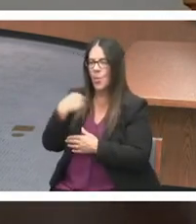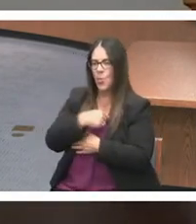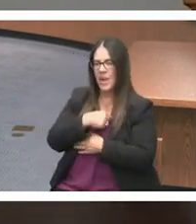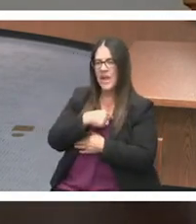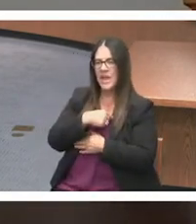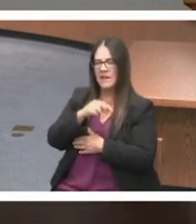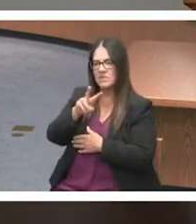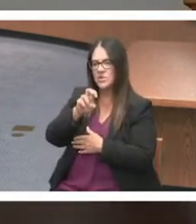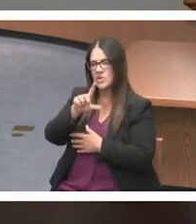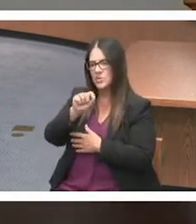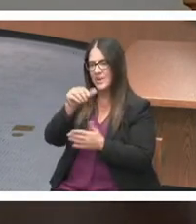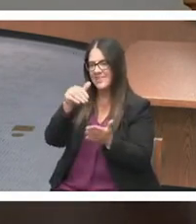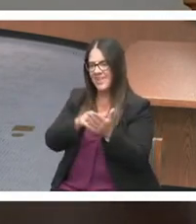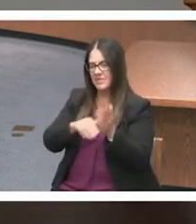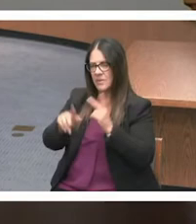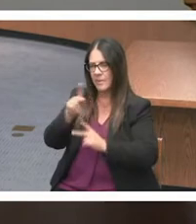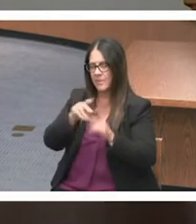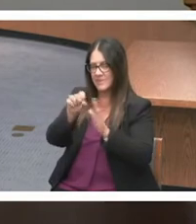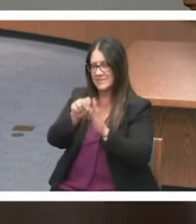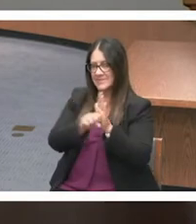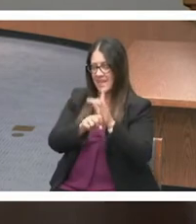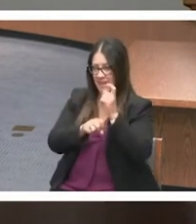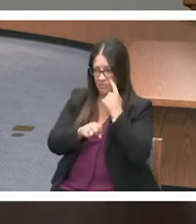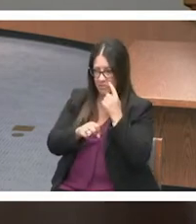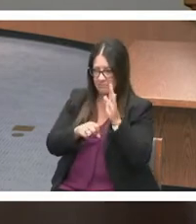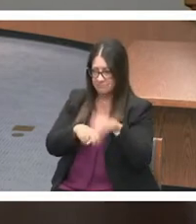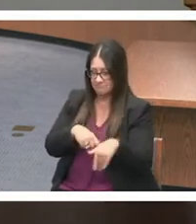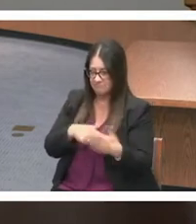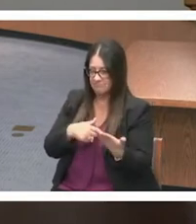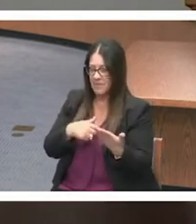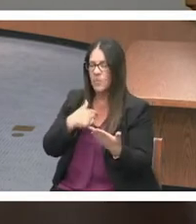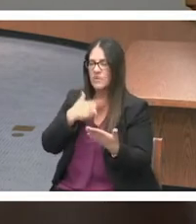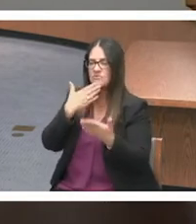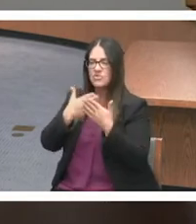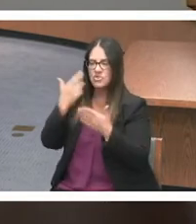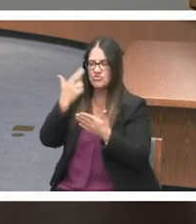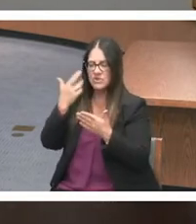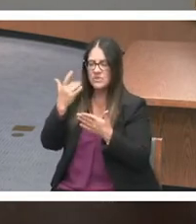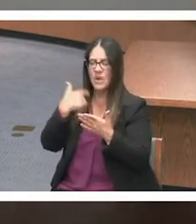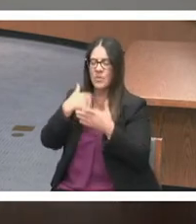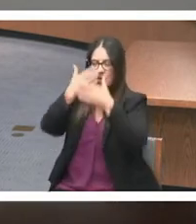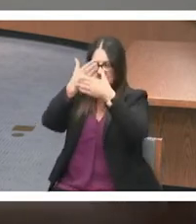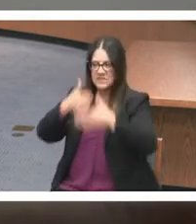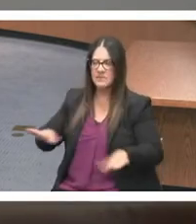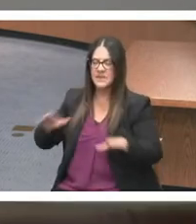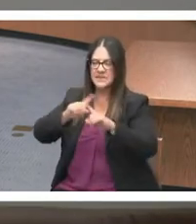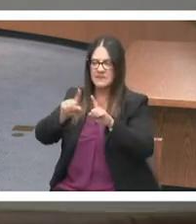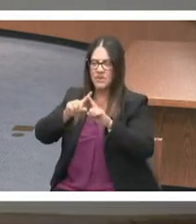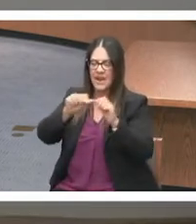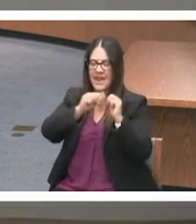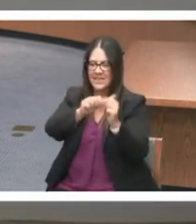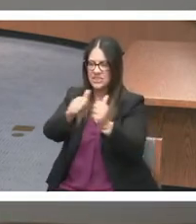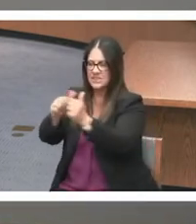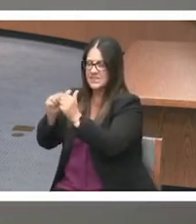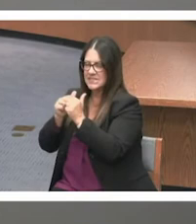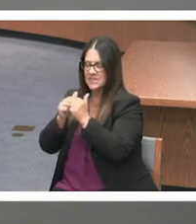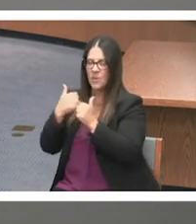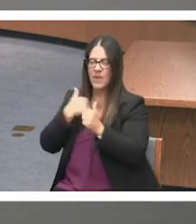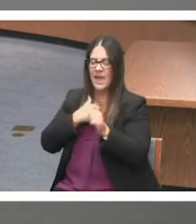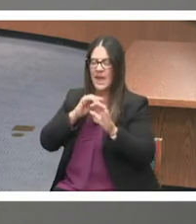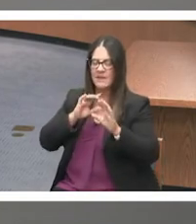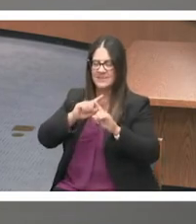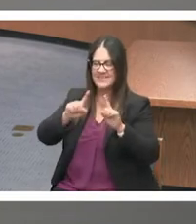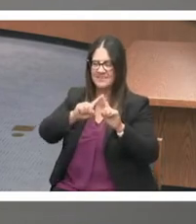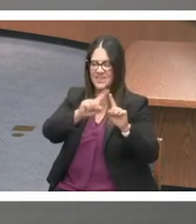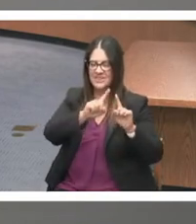of 220,000 people. So there is good reason that we are split into agencies with specific tasks. We have our own statutory